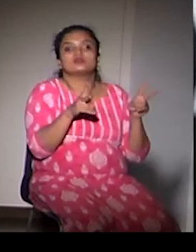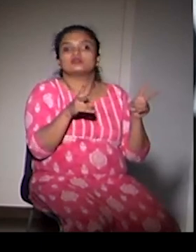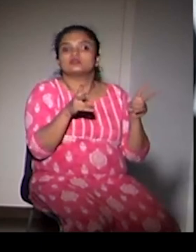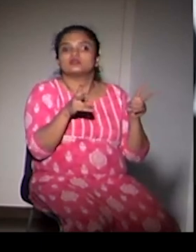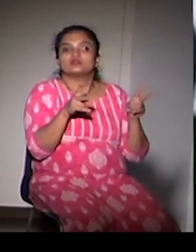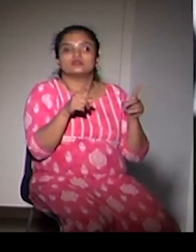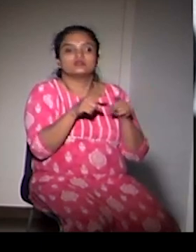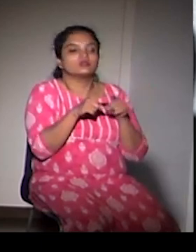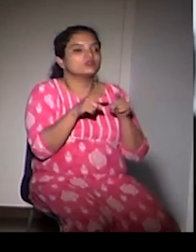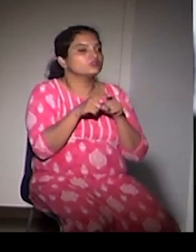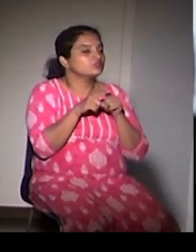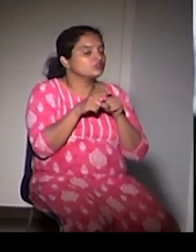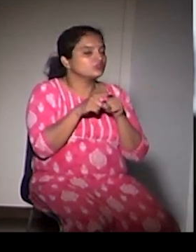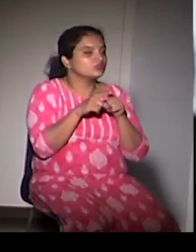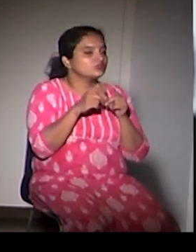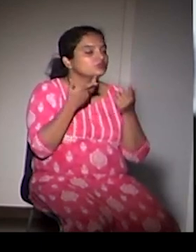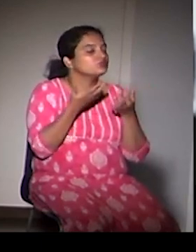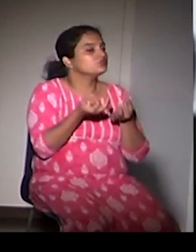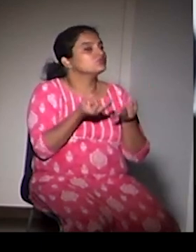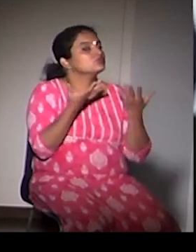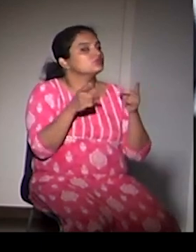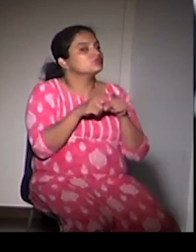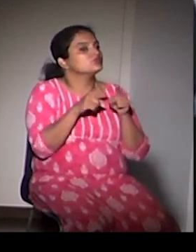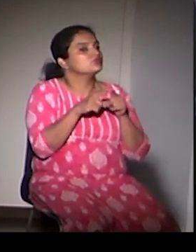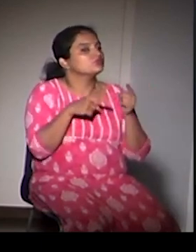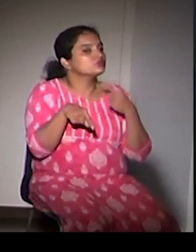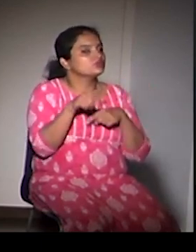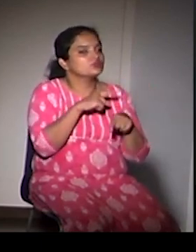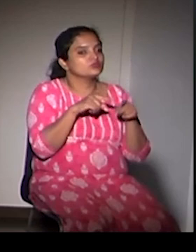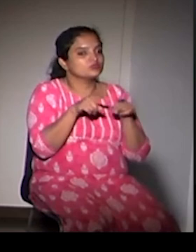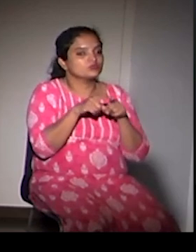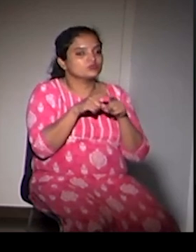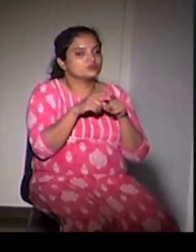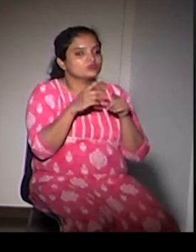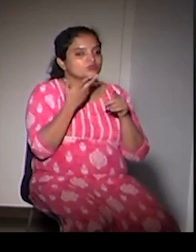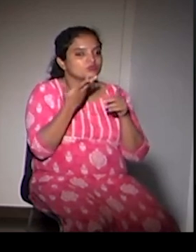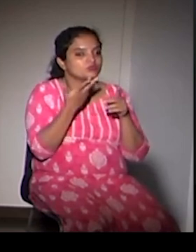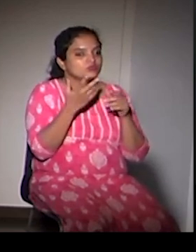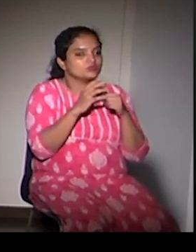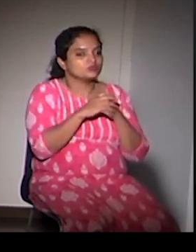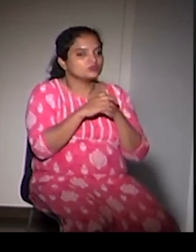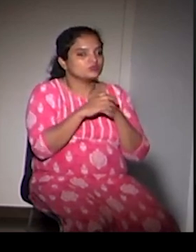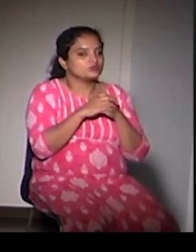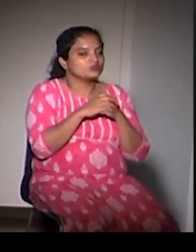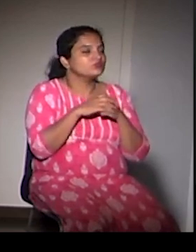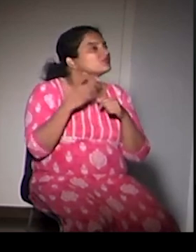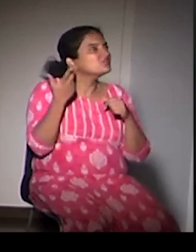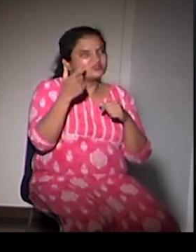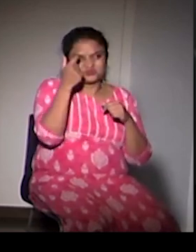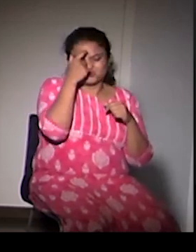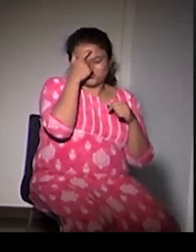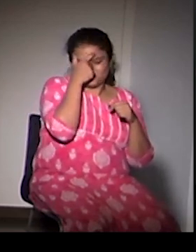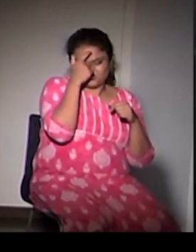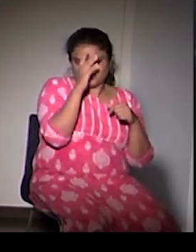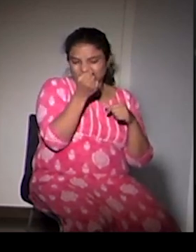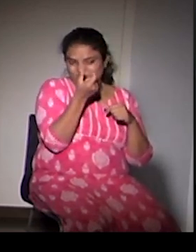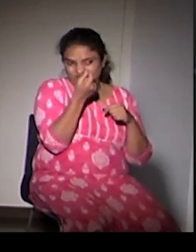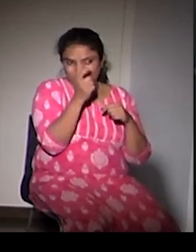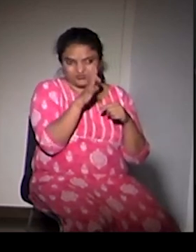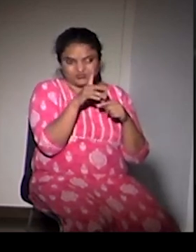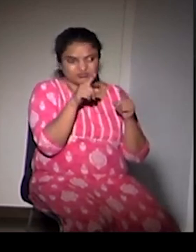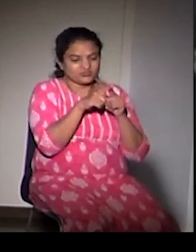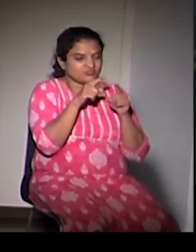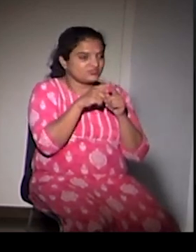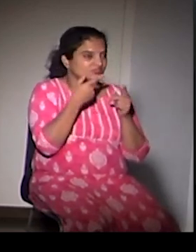get the very best colour in the firing, because the problem with